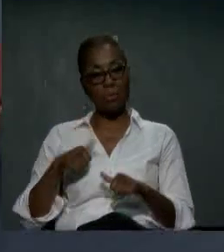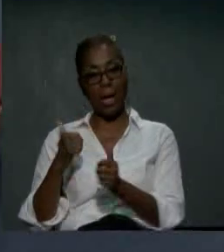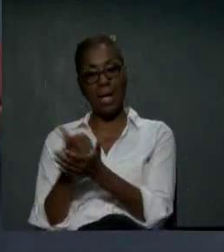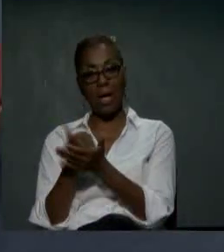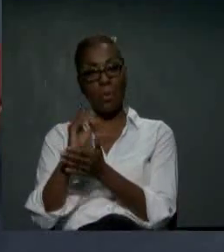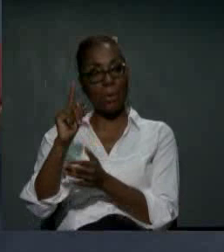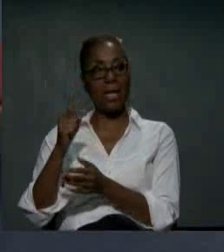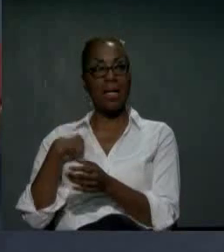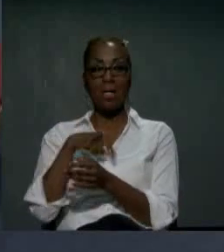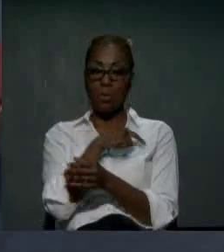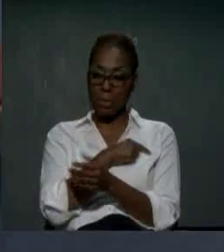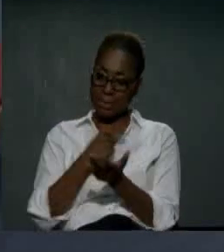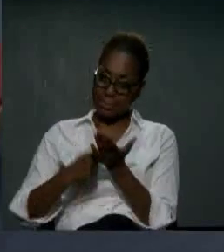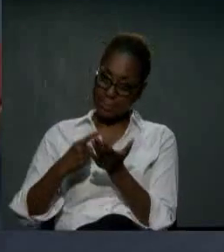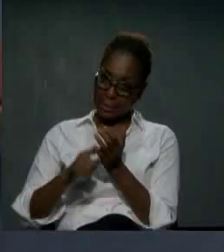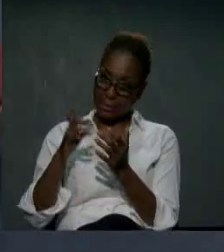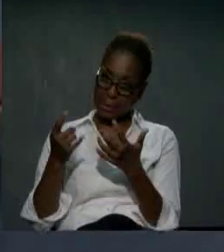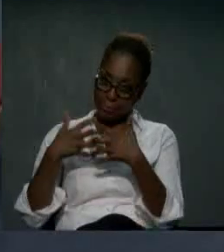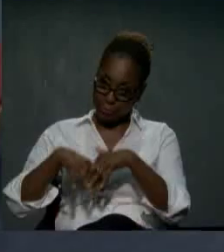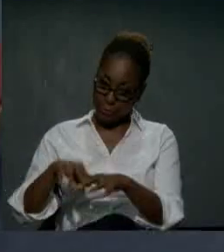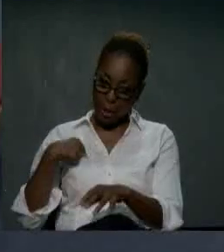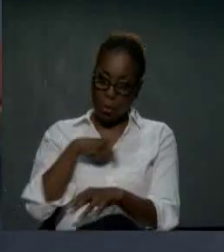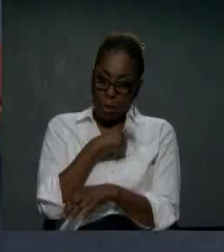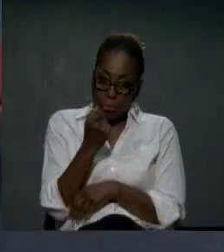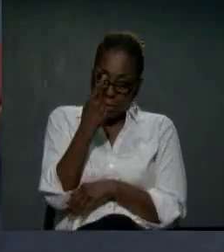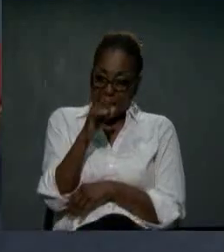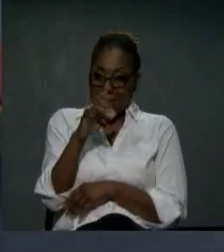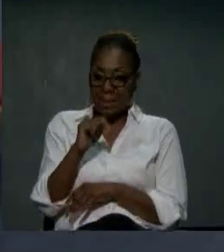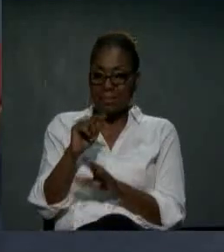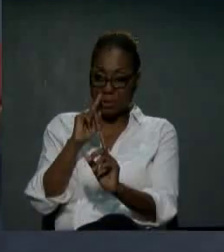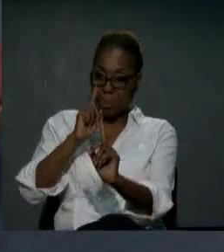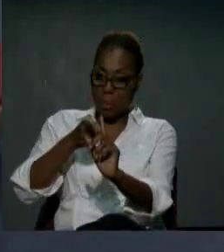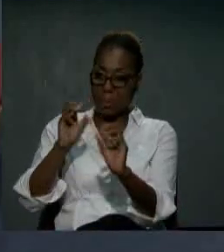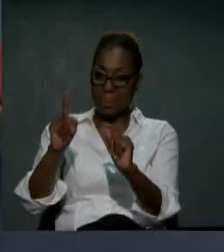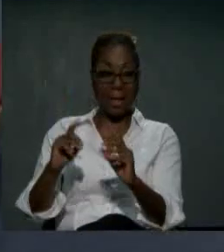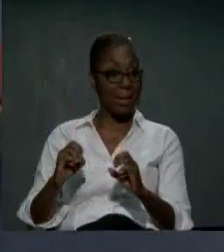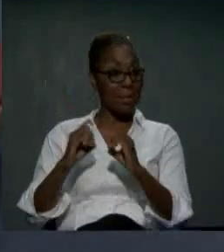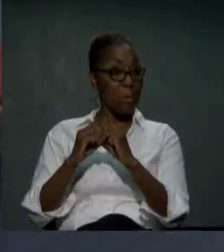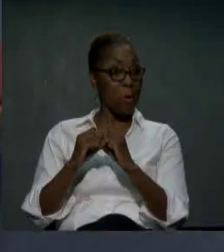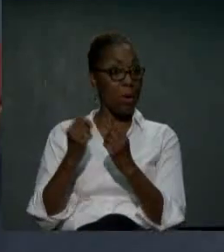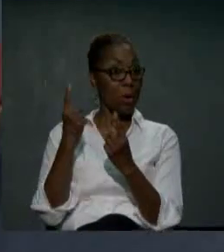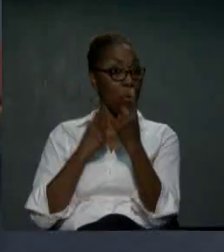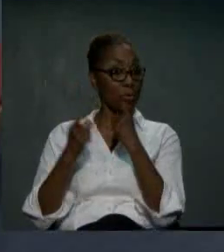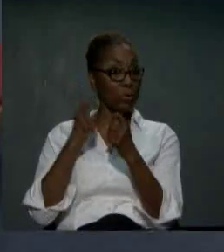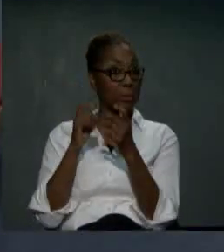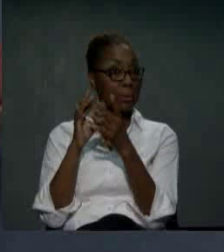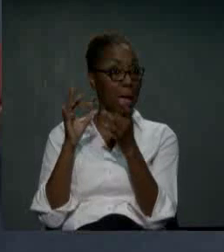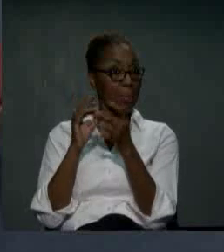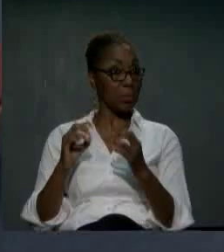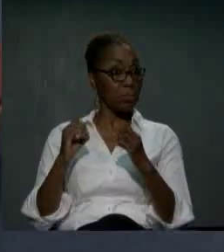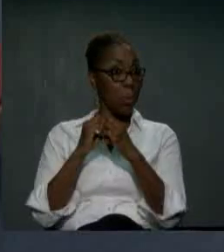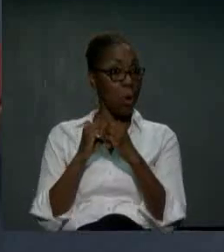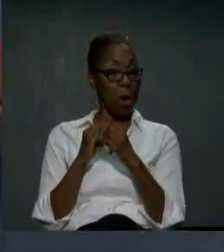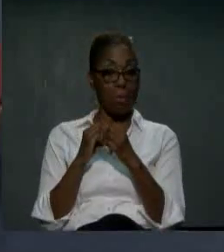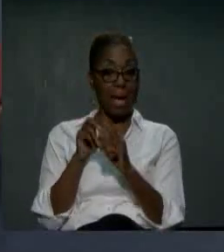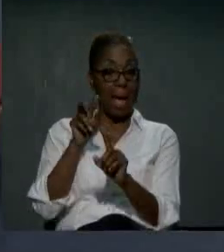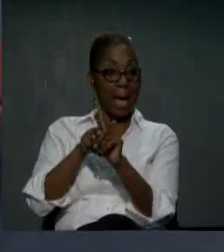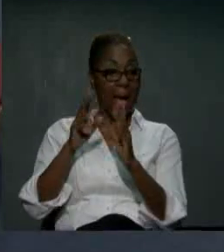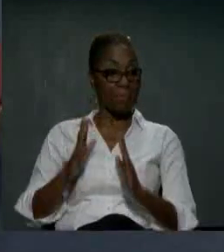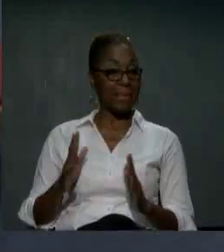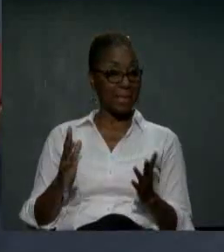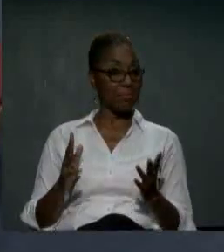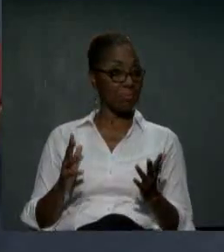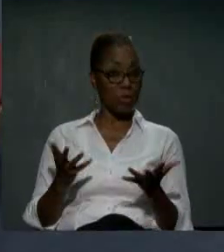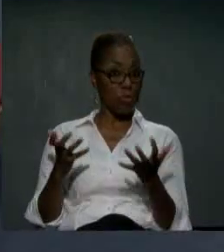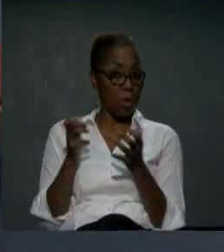out We here. worked through that. We understand that both points. Any other questions, comments? Applicant,